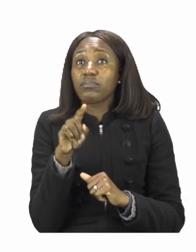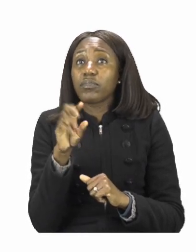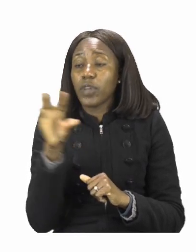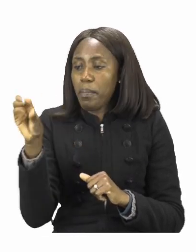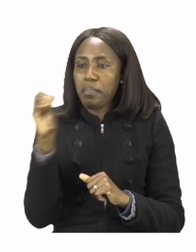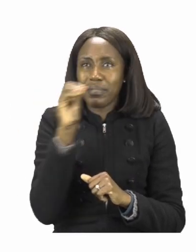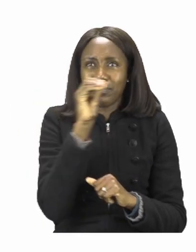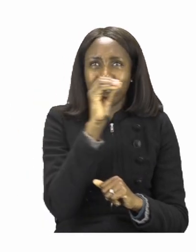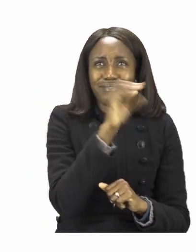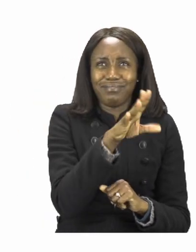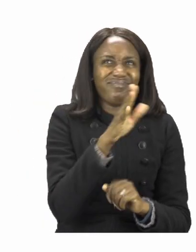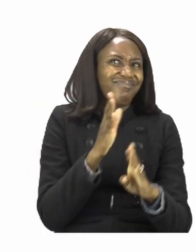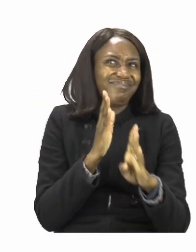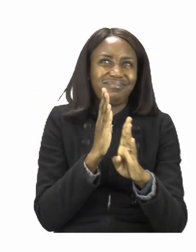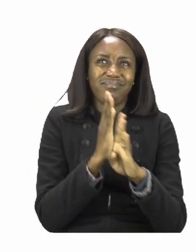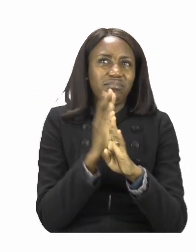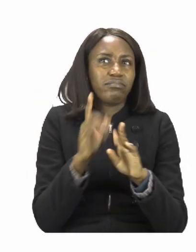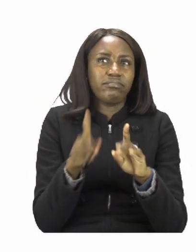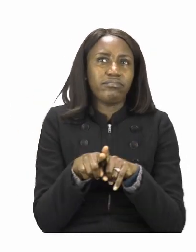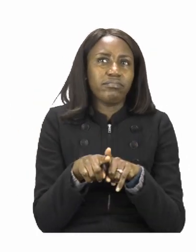the word eat.